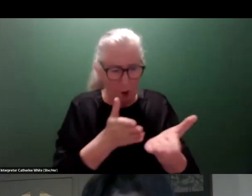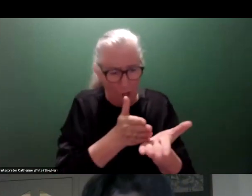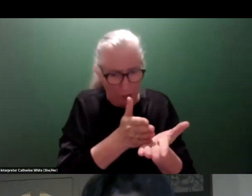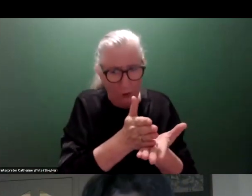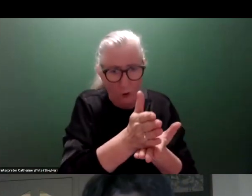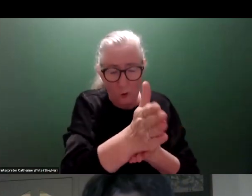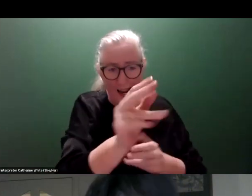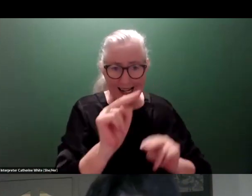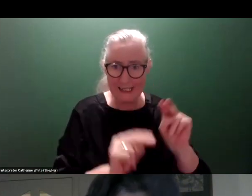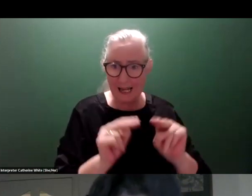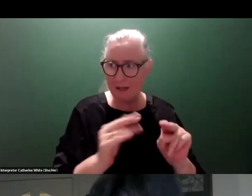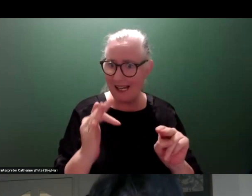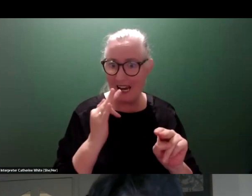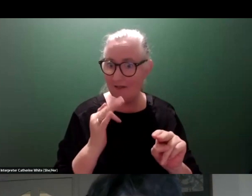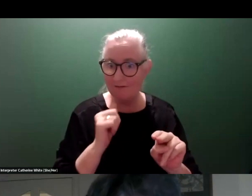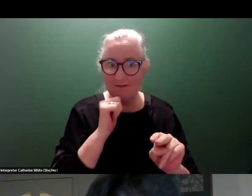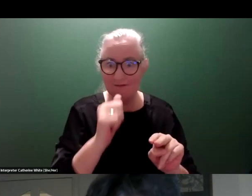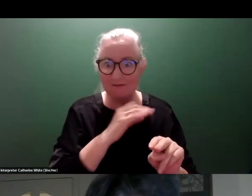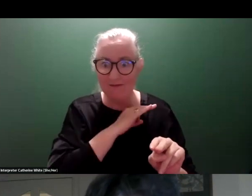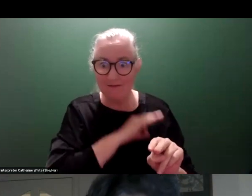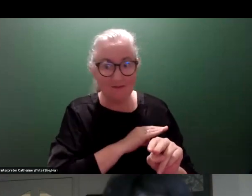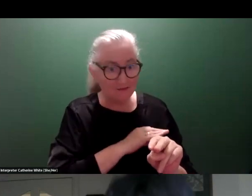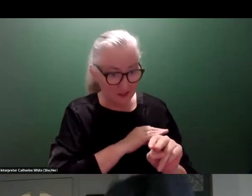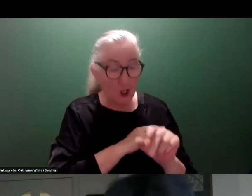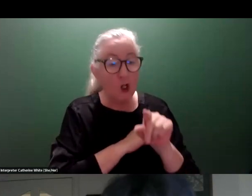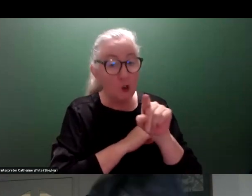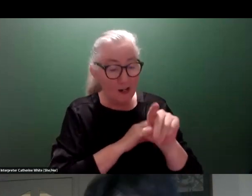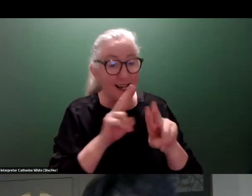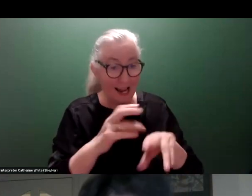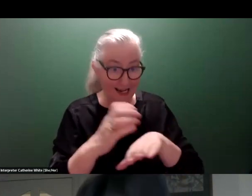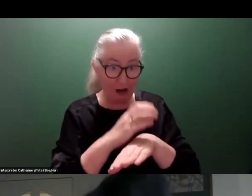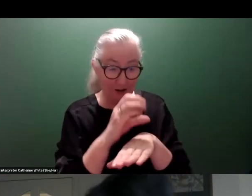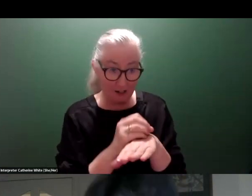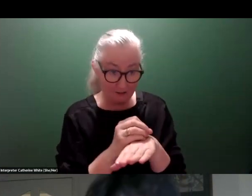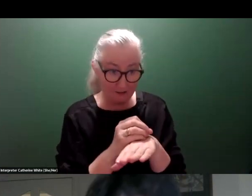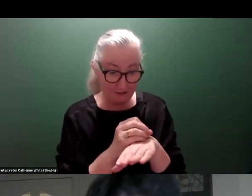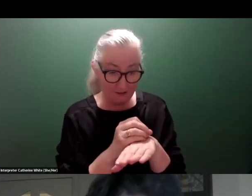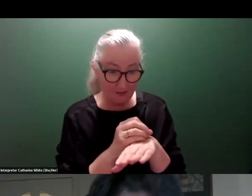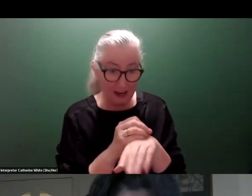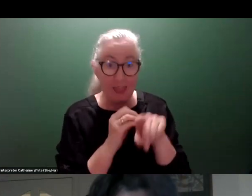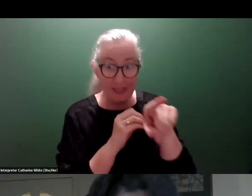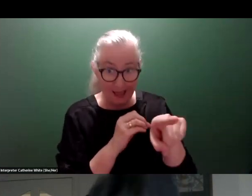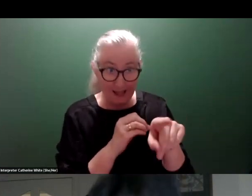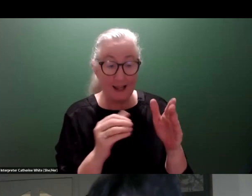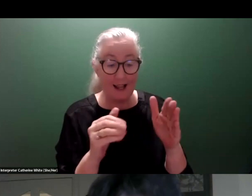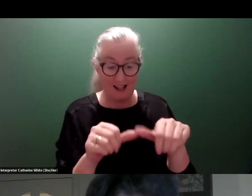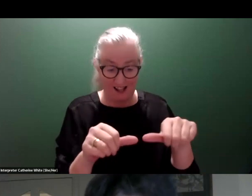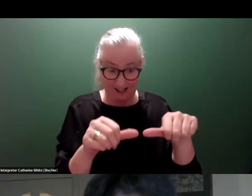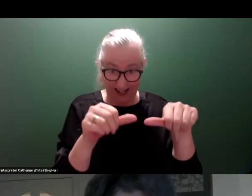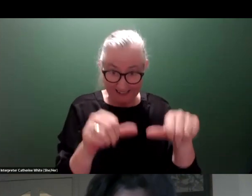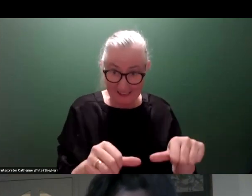assessment. You can proceed on the basis that either they consent and they